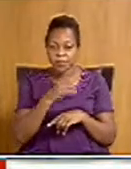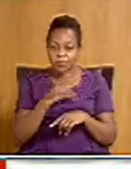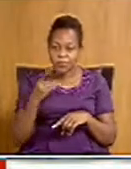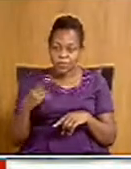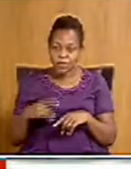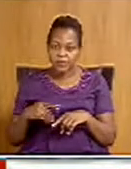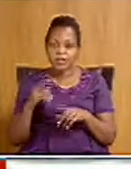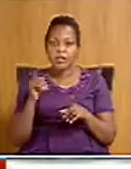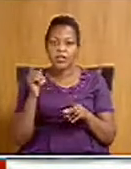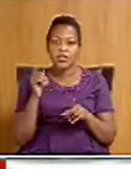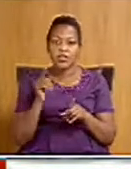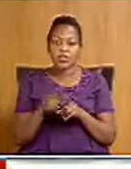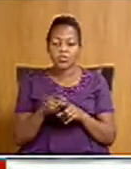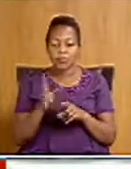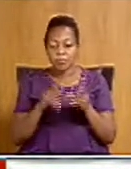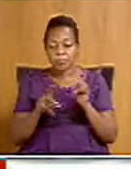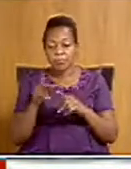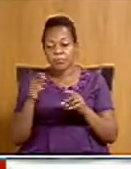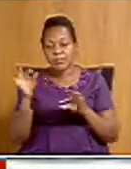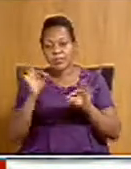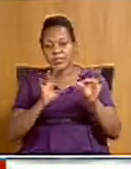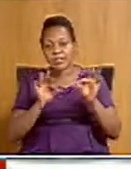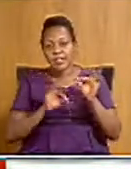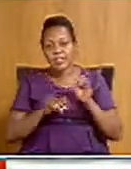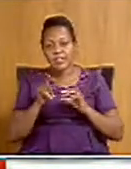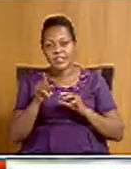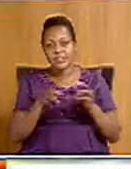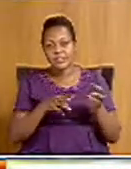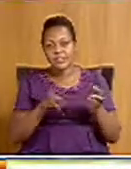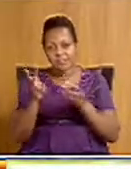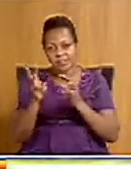architects of such a system.